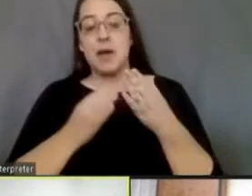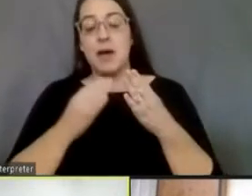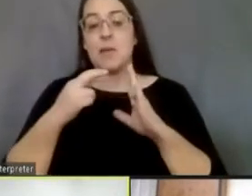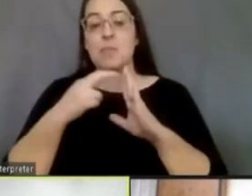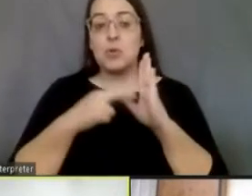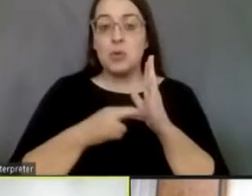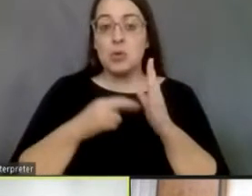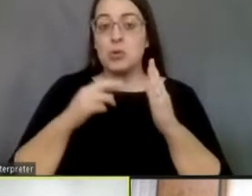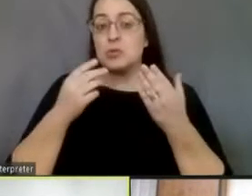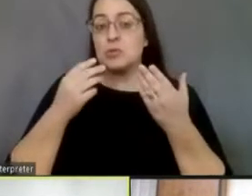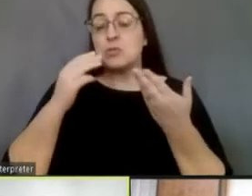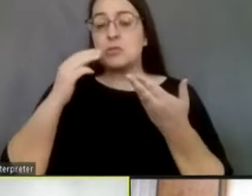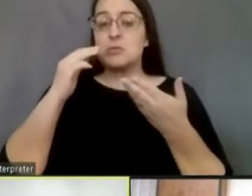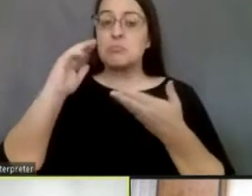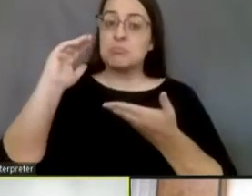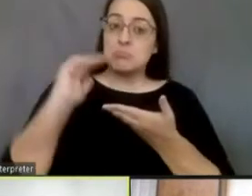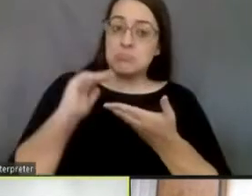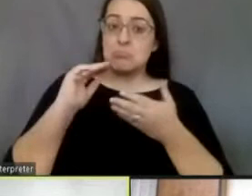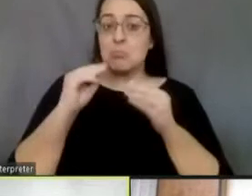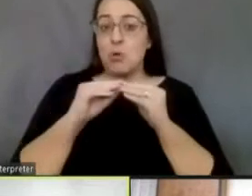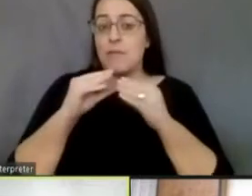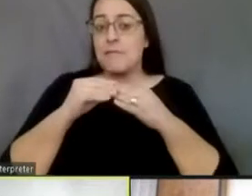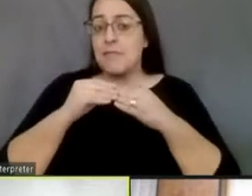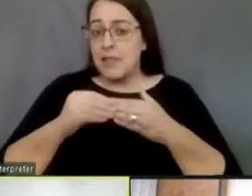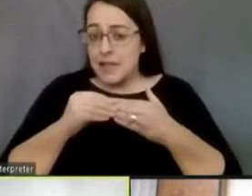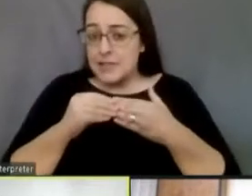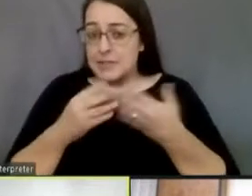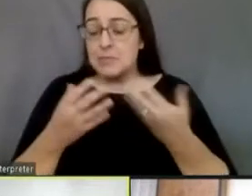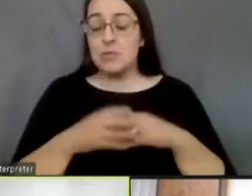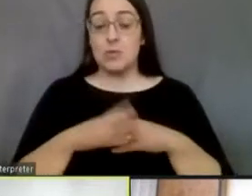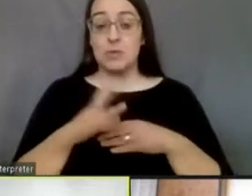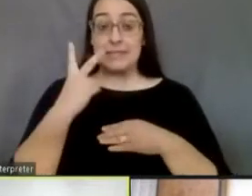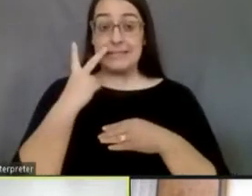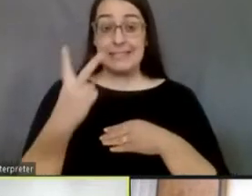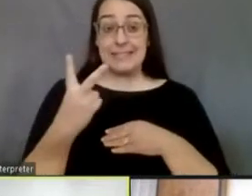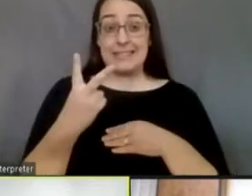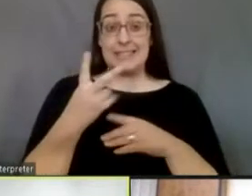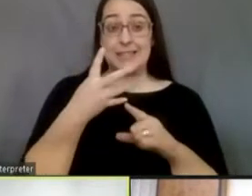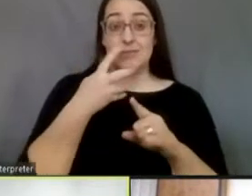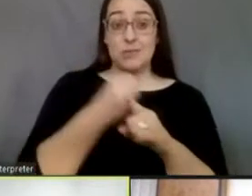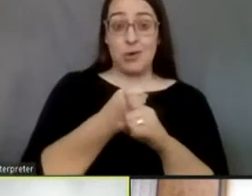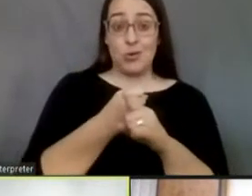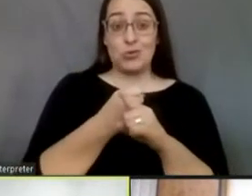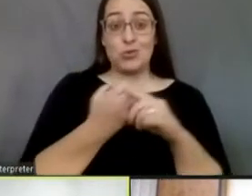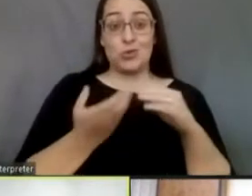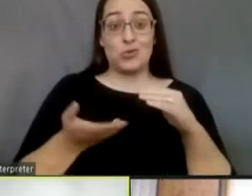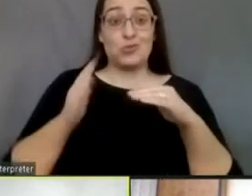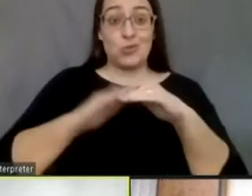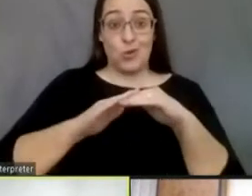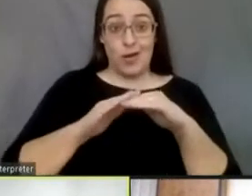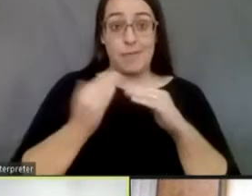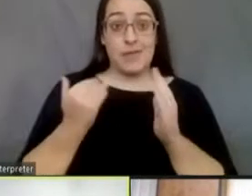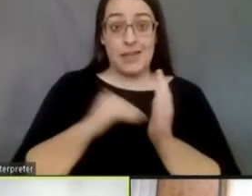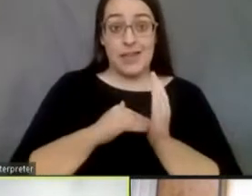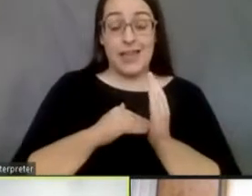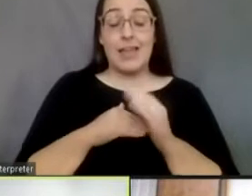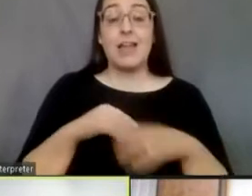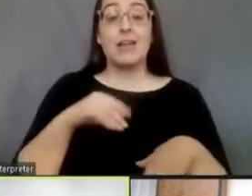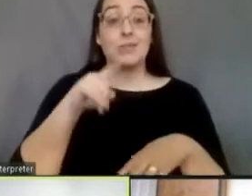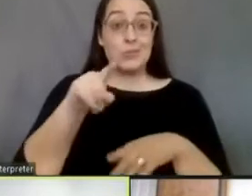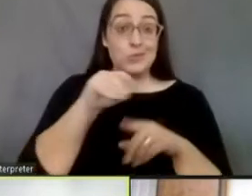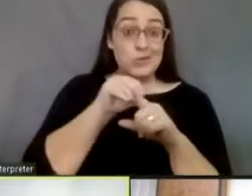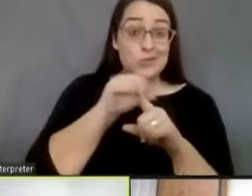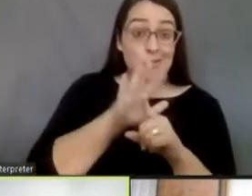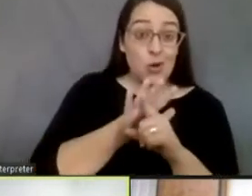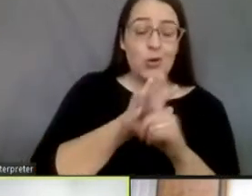we are beginning to see a rise in exposures again. And when you are exposed, then protocol is